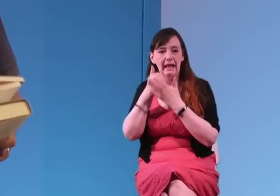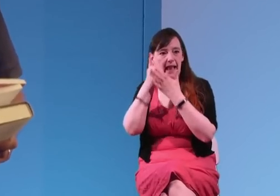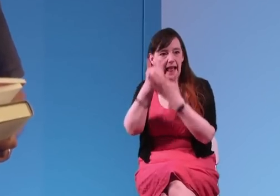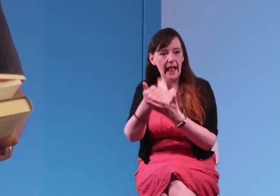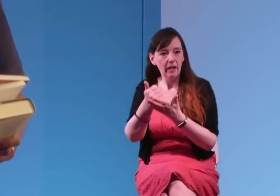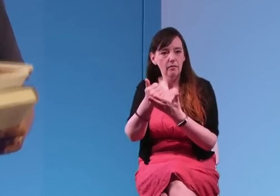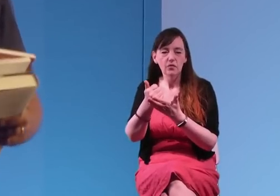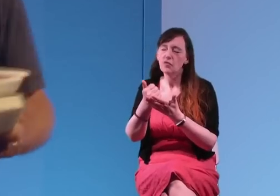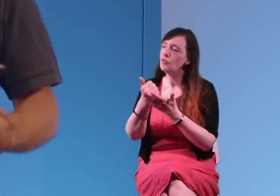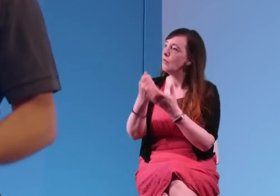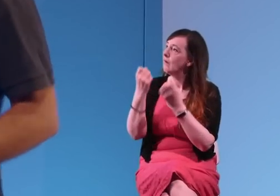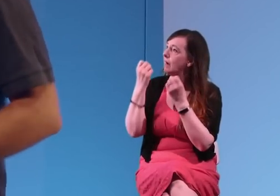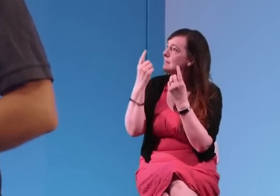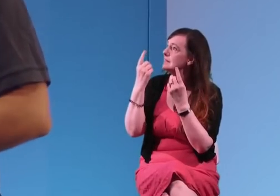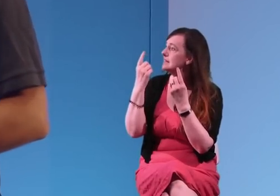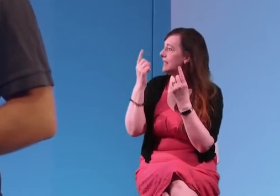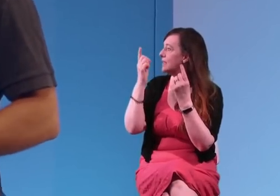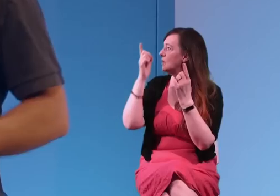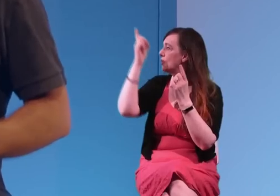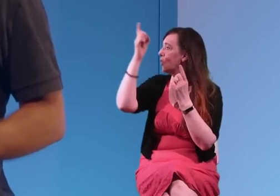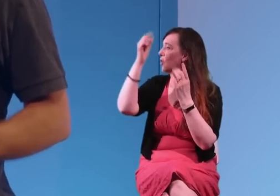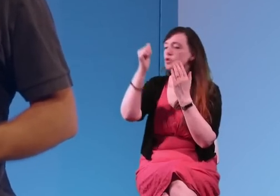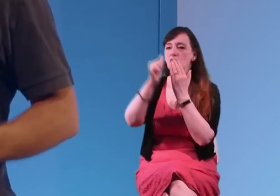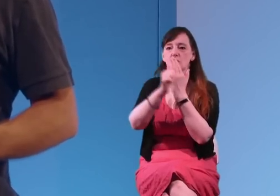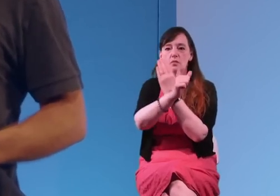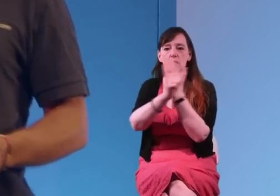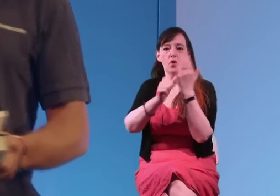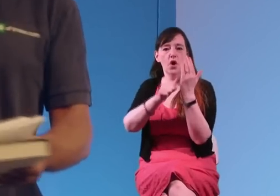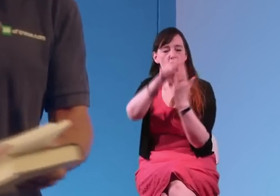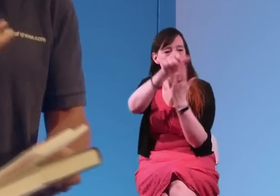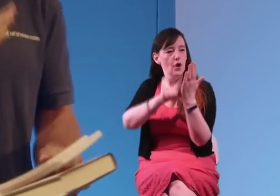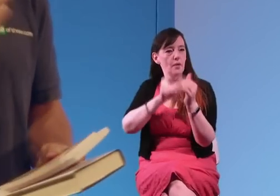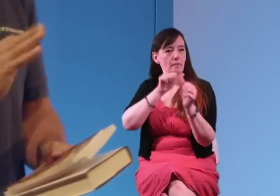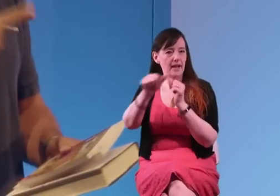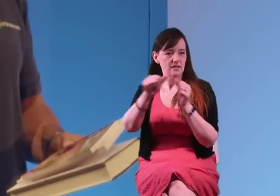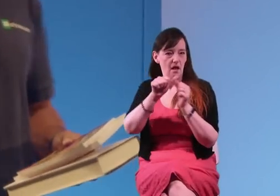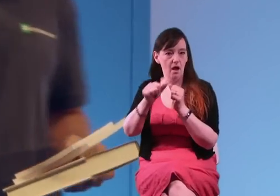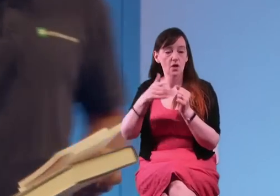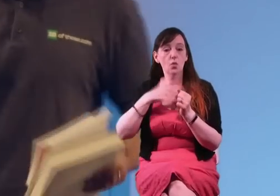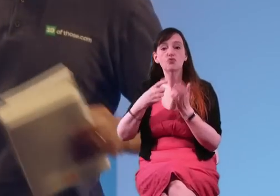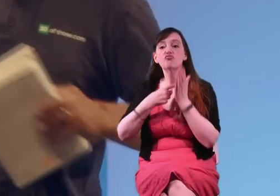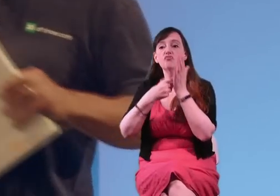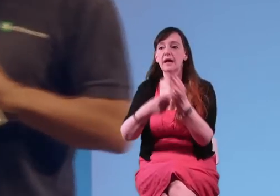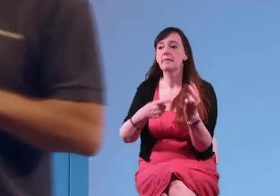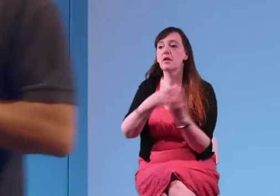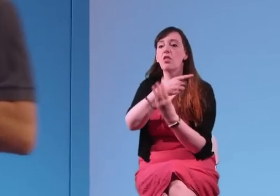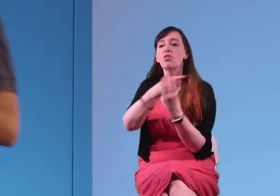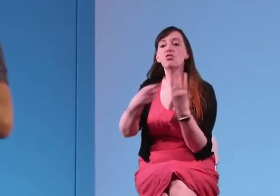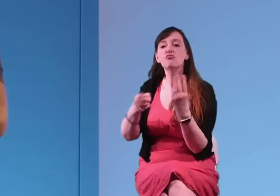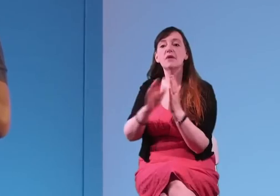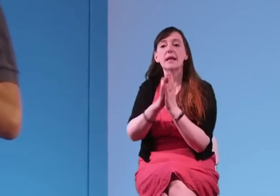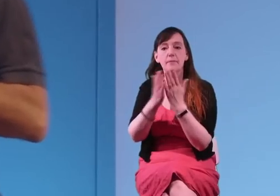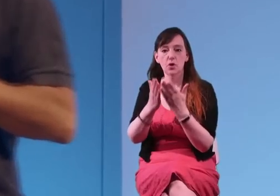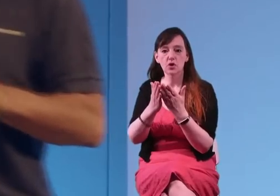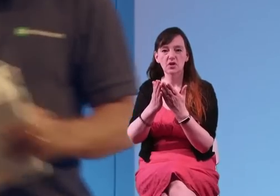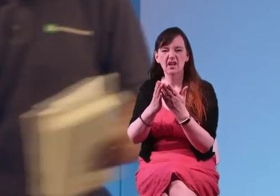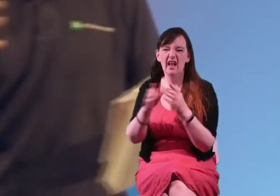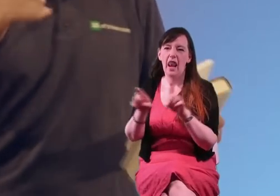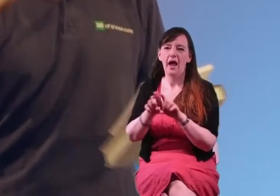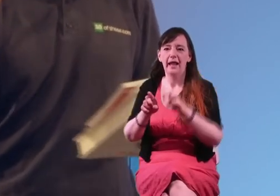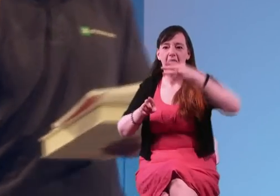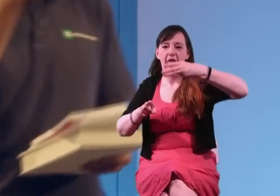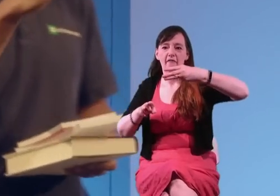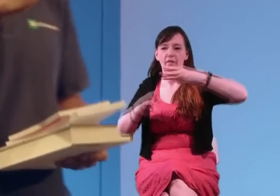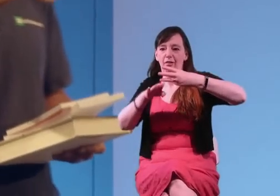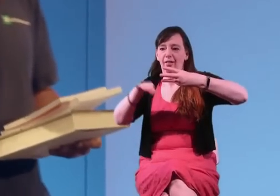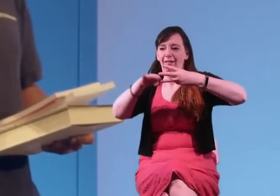from our Almighty God, our Heavenly Father. And so I want to recommend three books on three different levels that, as we are taught this